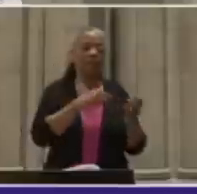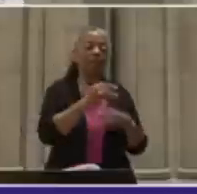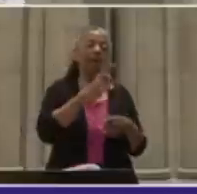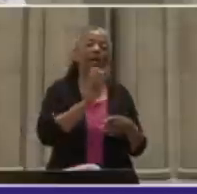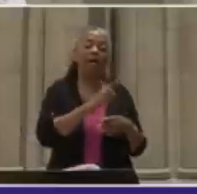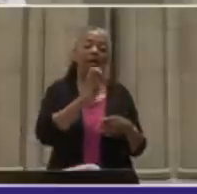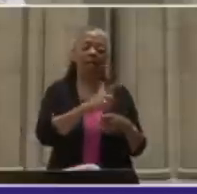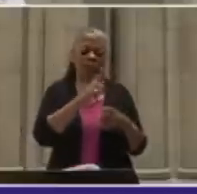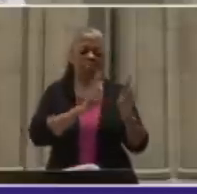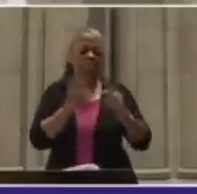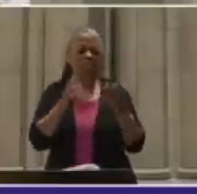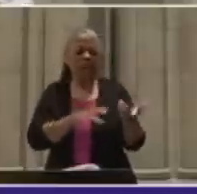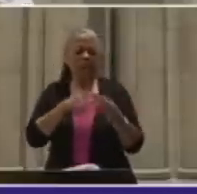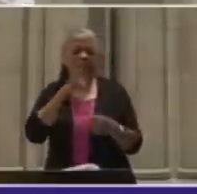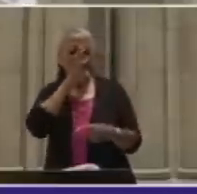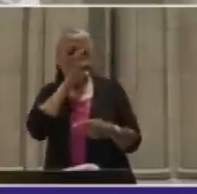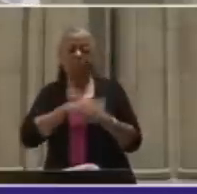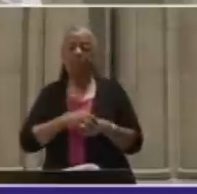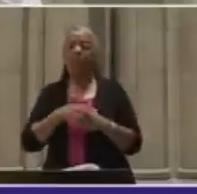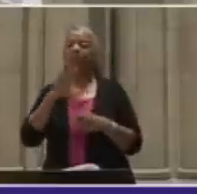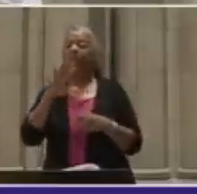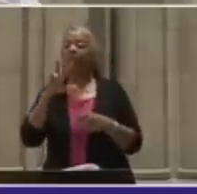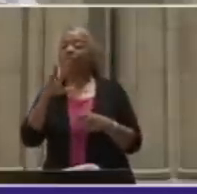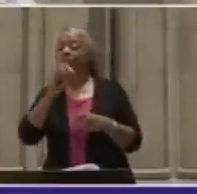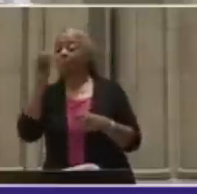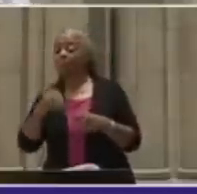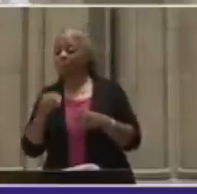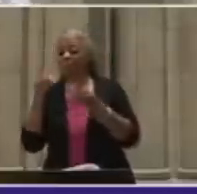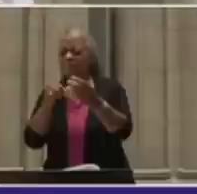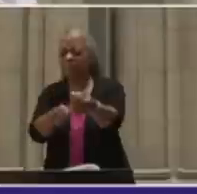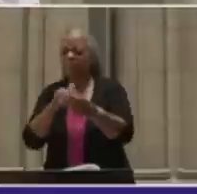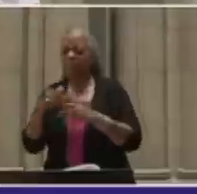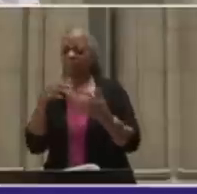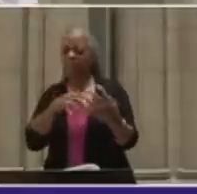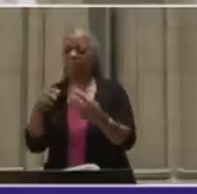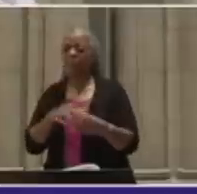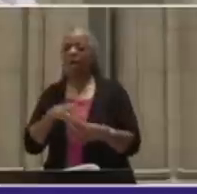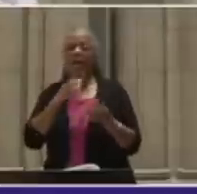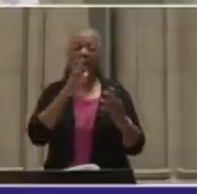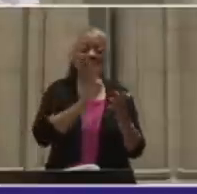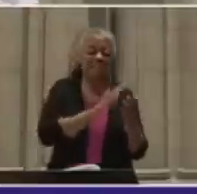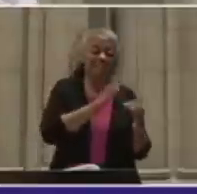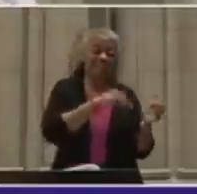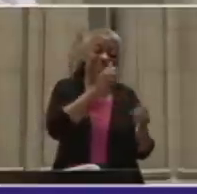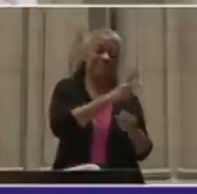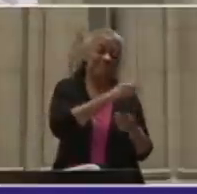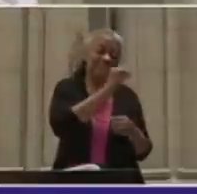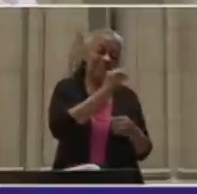cents of every discretionary dollar being spent on war and the war economy, and less than 16 cents